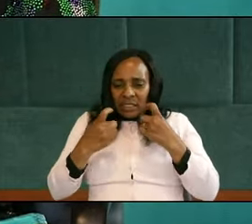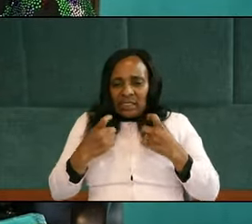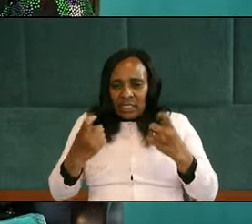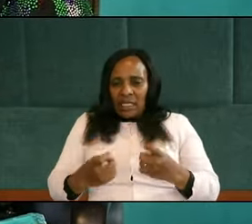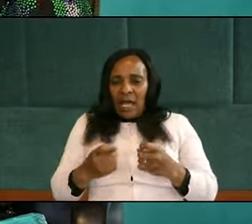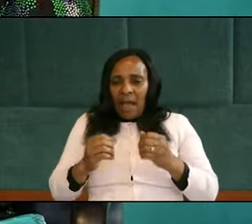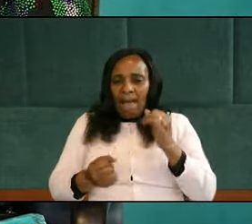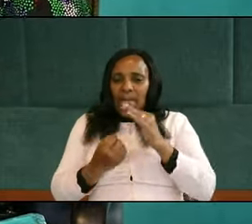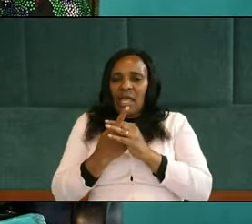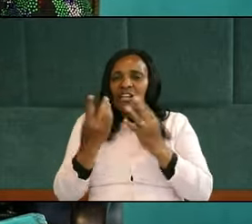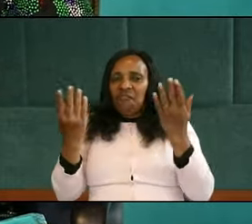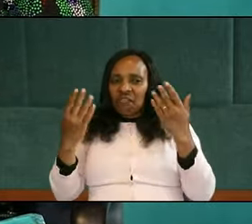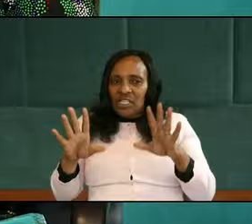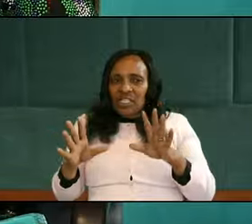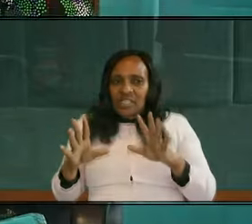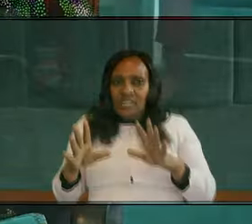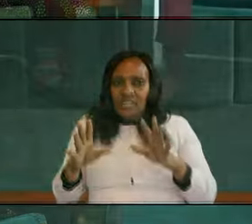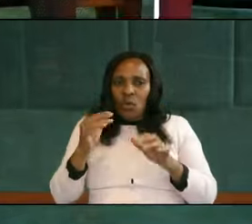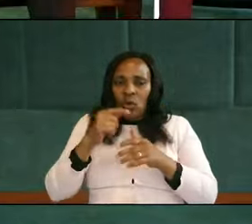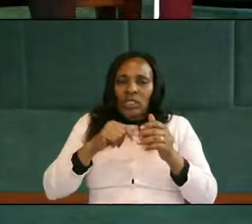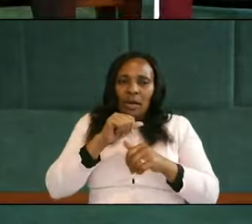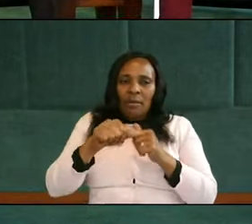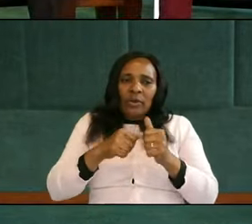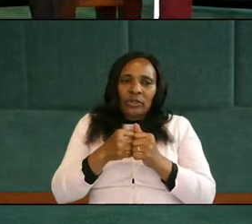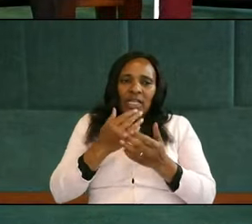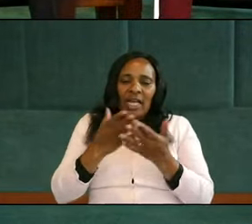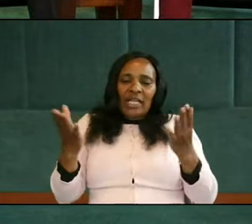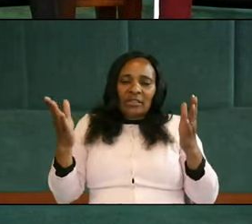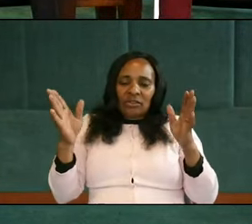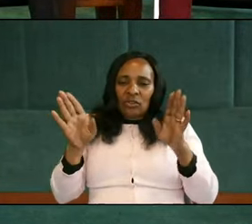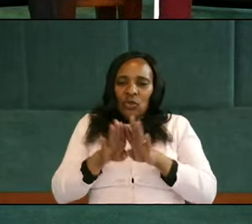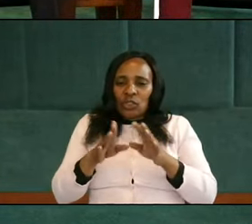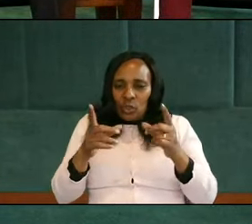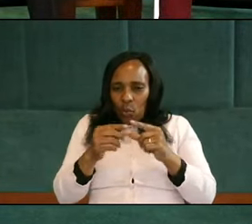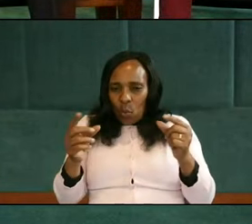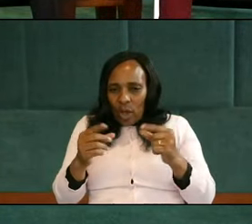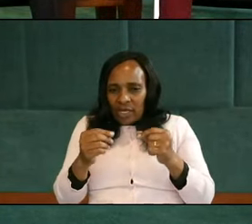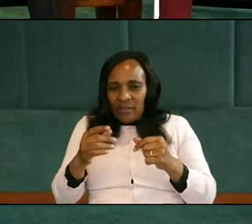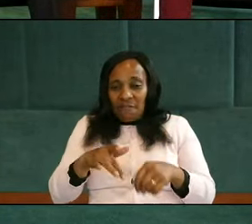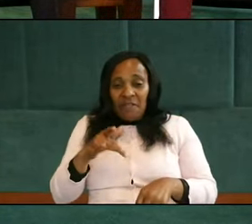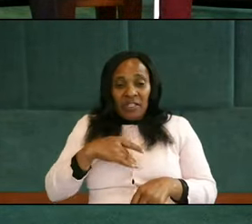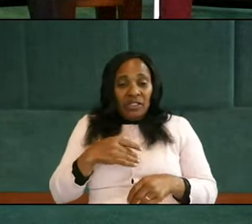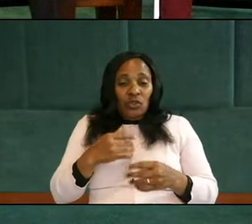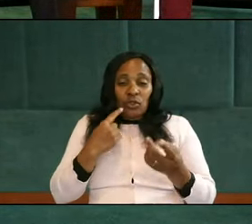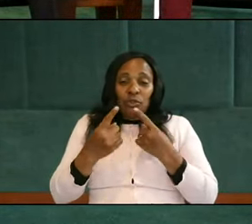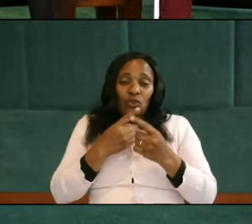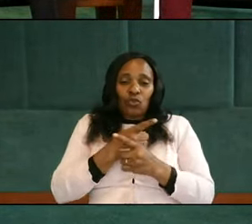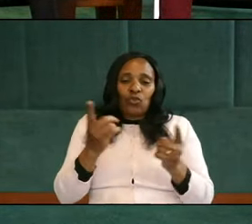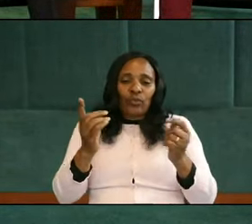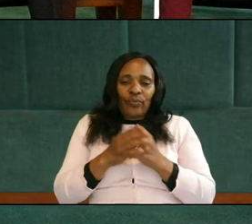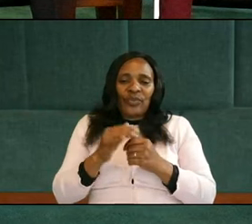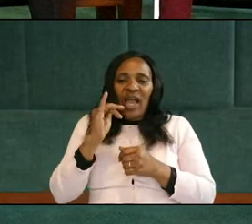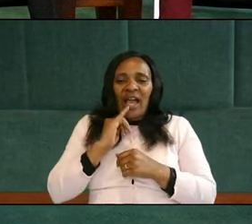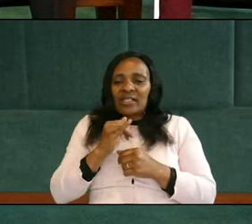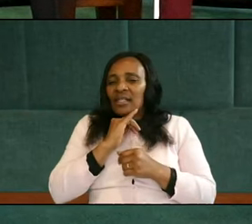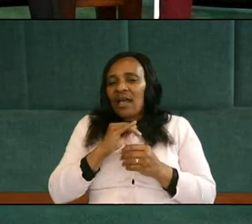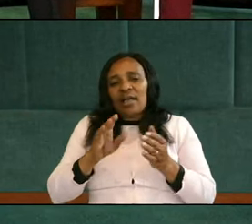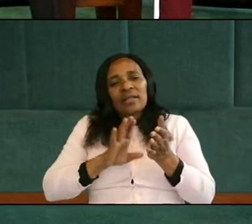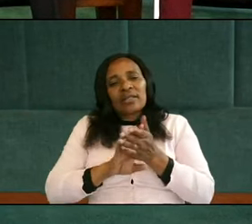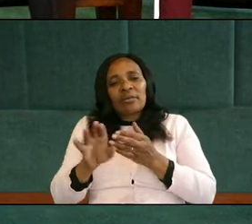appeared. Amen. What about you, Debbie? Any punchline that you feel speaks to you? Isaiah